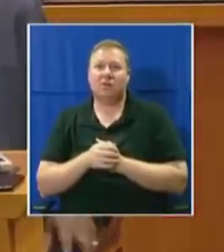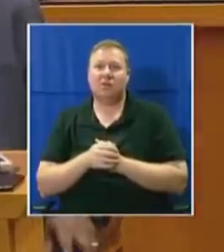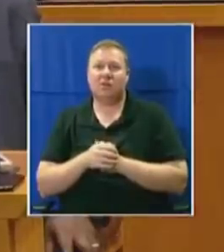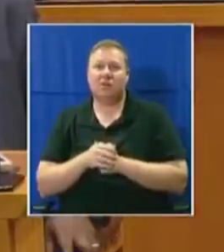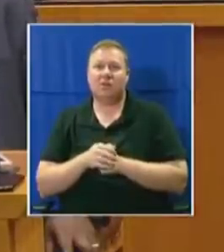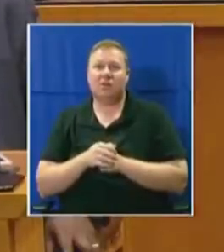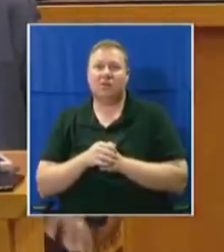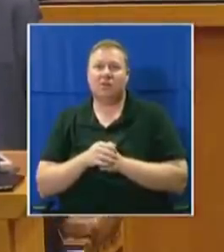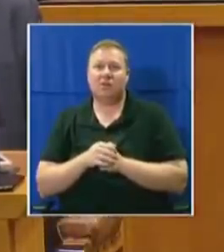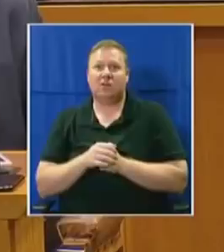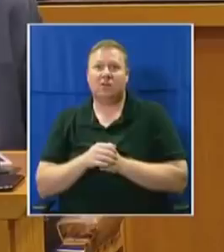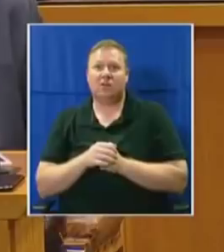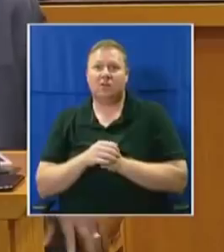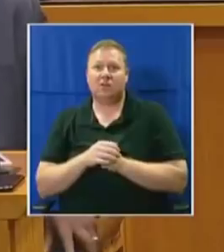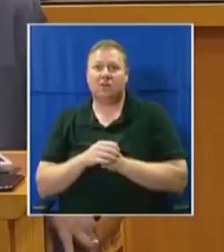farewell speech forever.